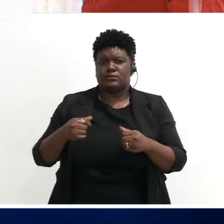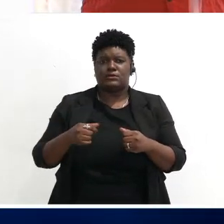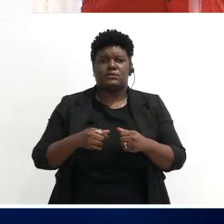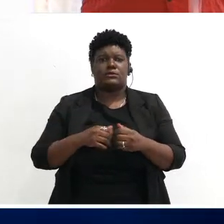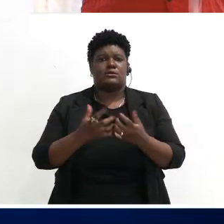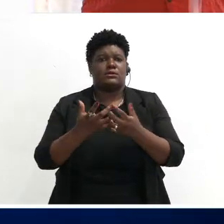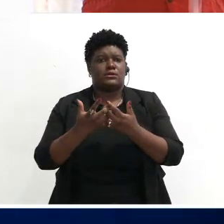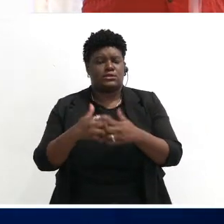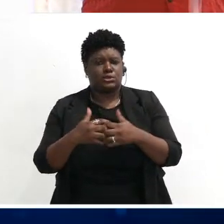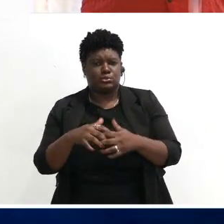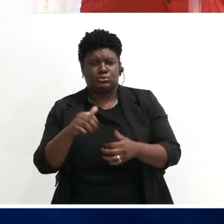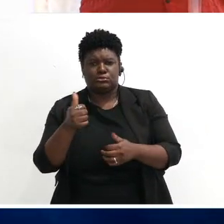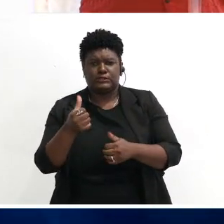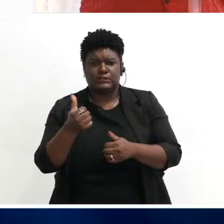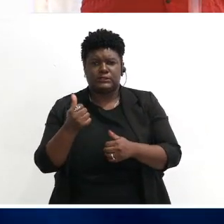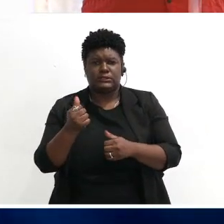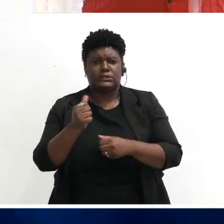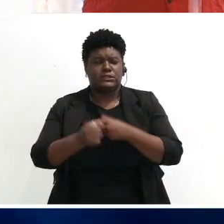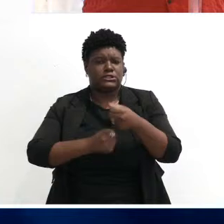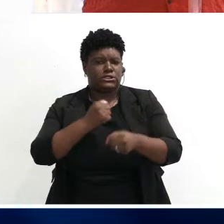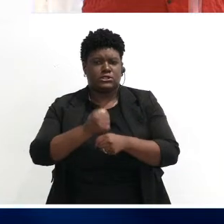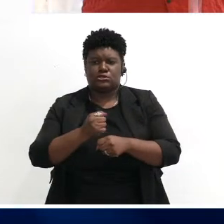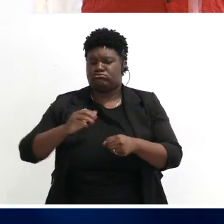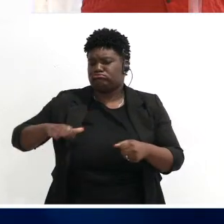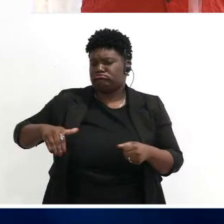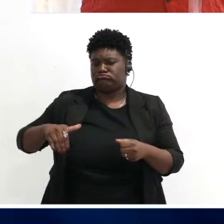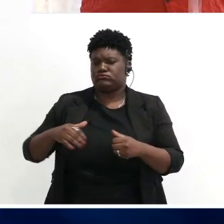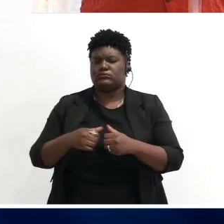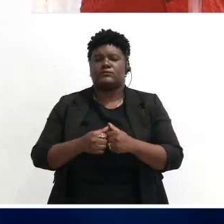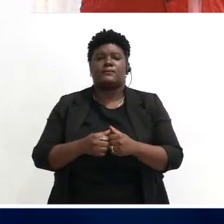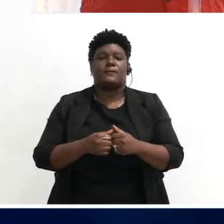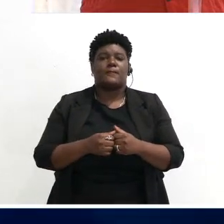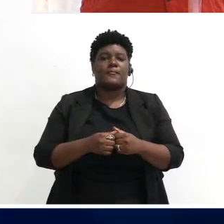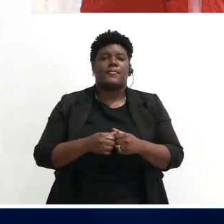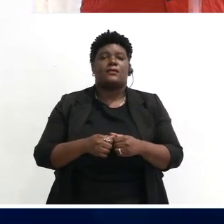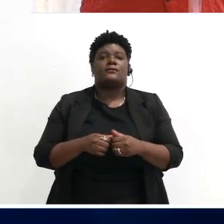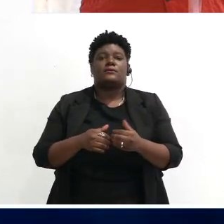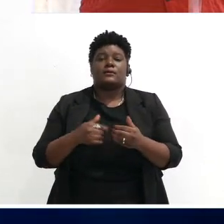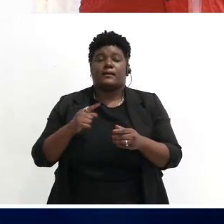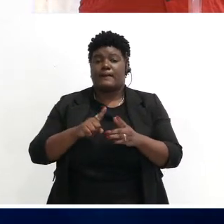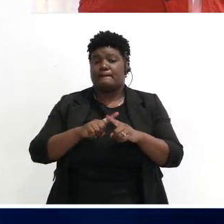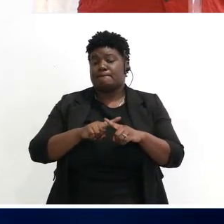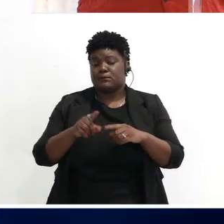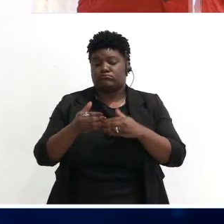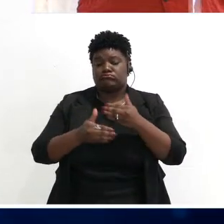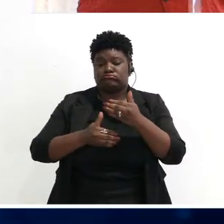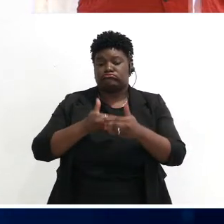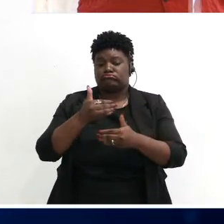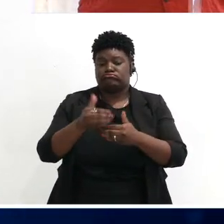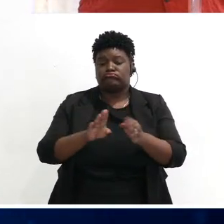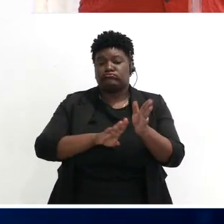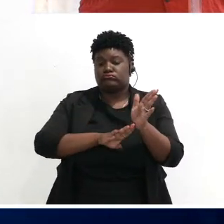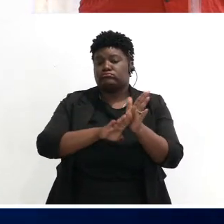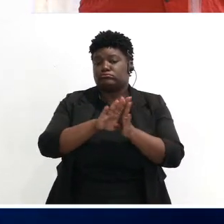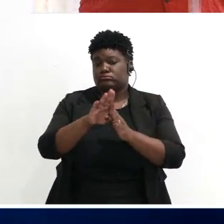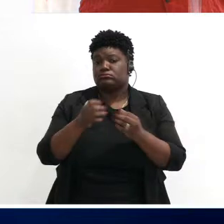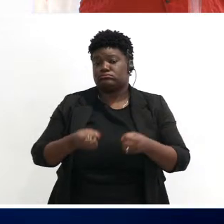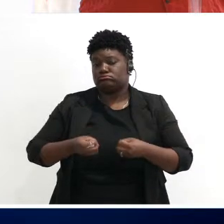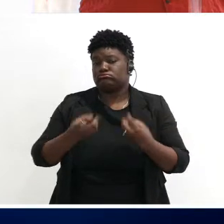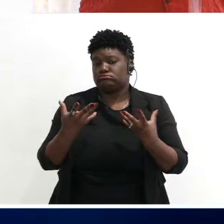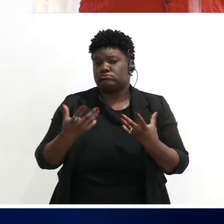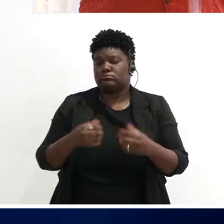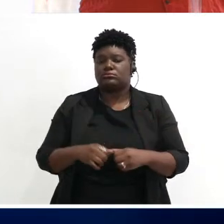packaging has been part of that progress. So kind of going through the early wire bond stages with